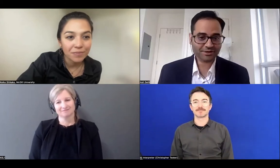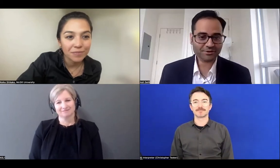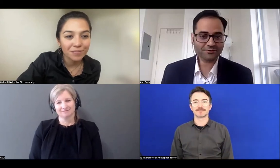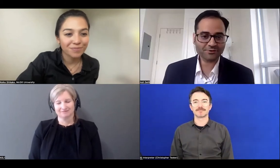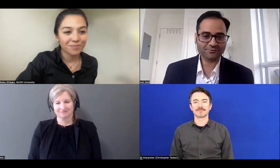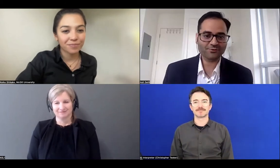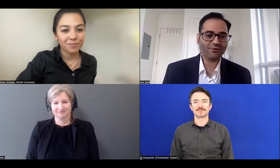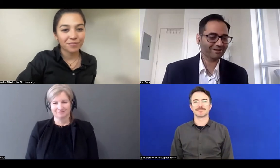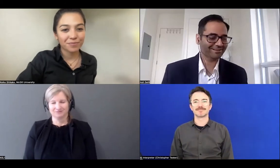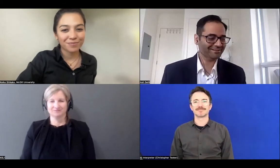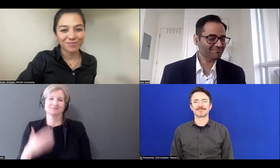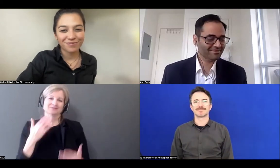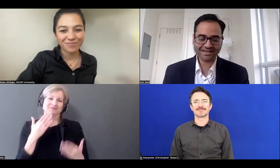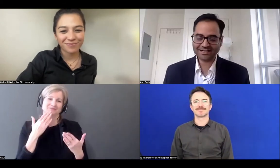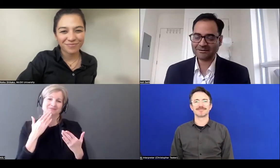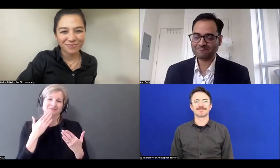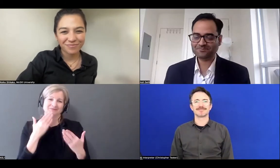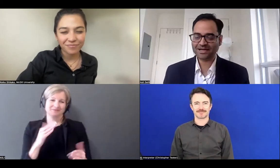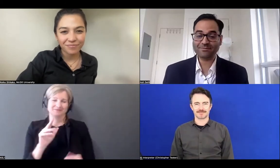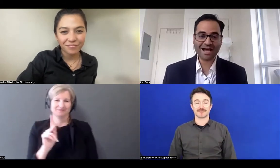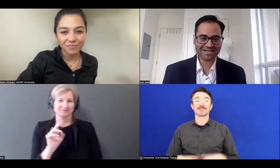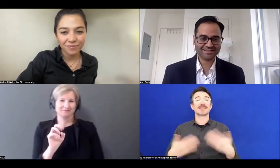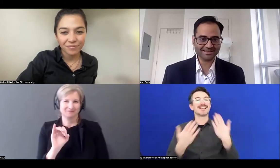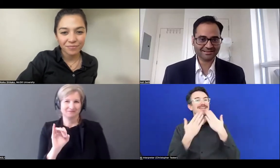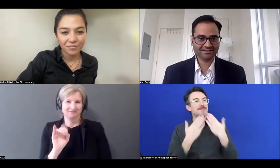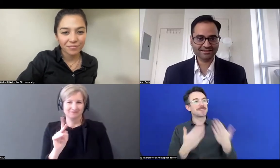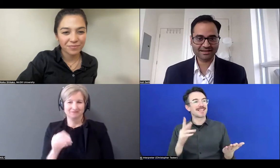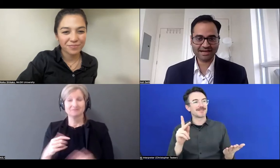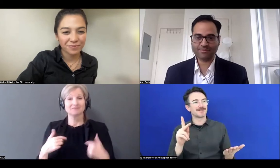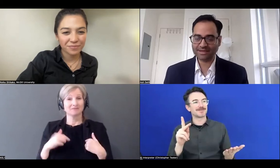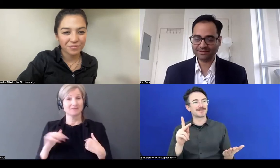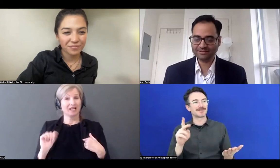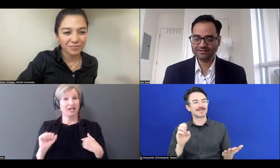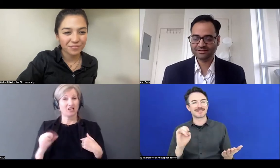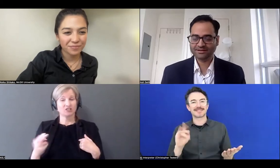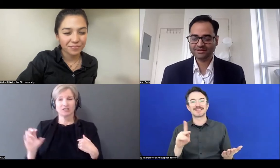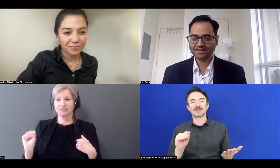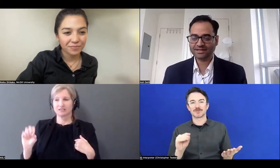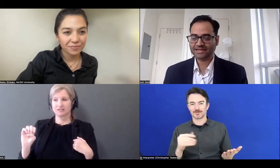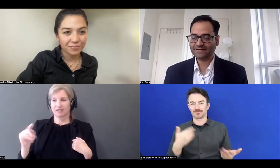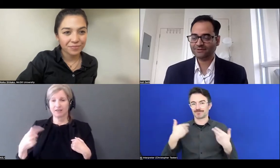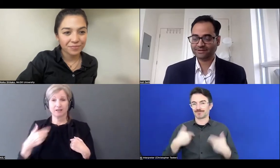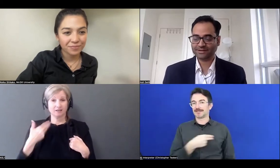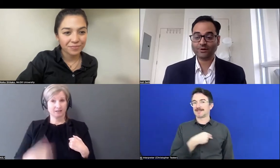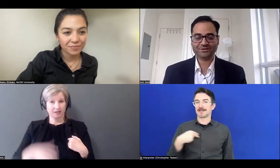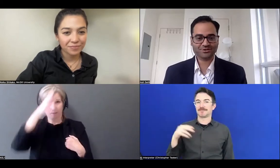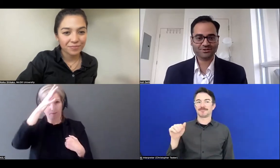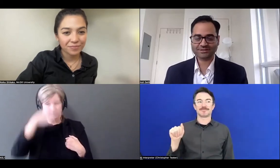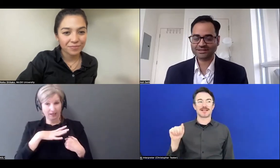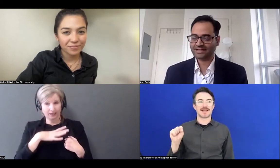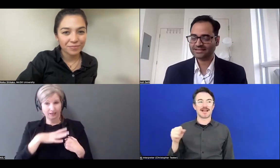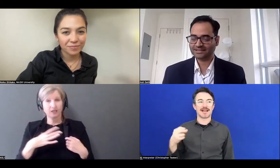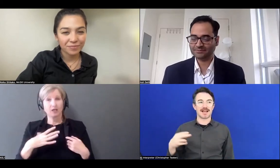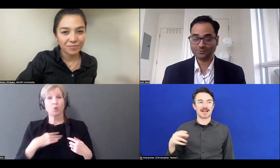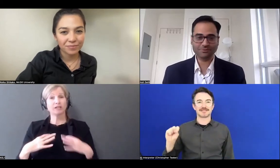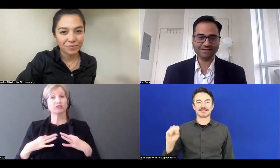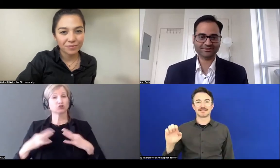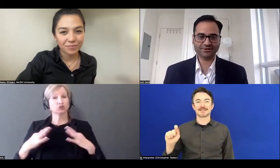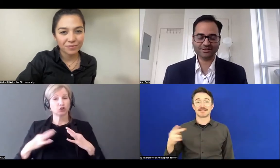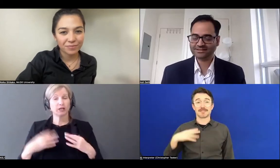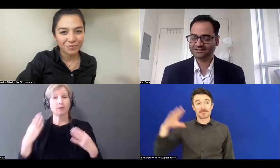Thank you, Kiko, for the warm welcome. I'm Ash Seth. I'm a male, and I'm wearing a white shirt and a